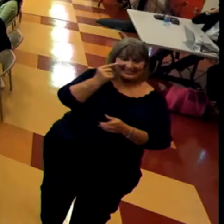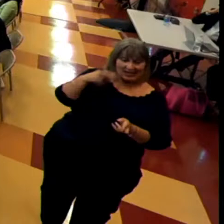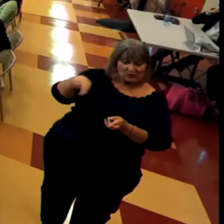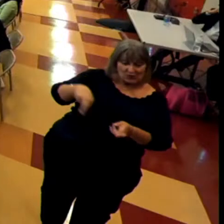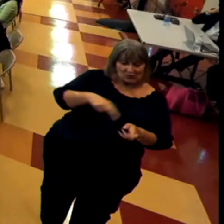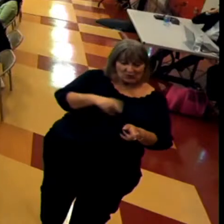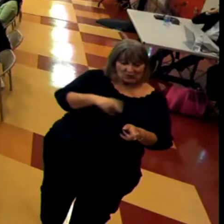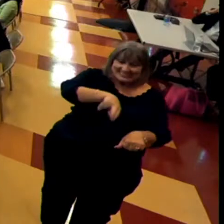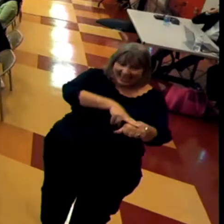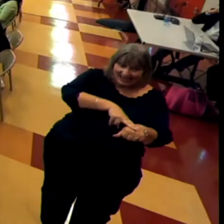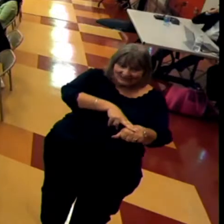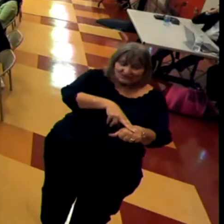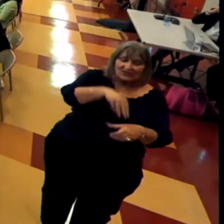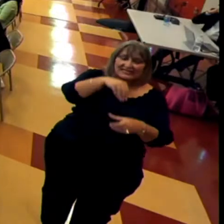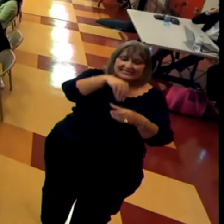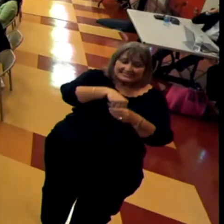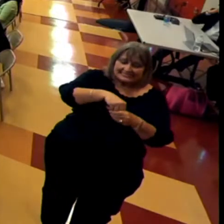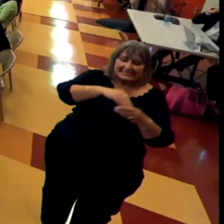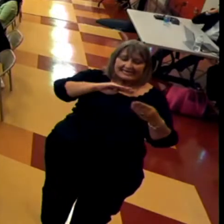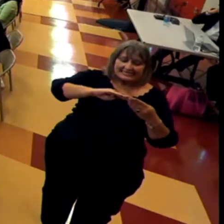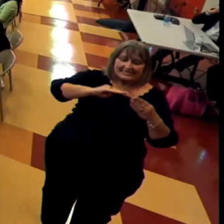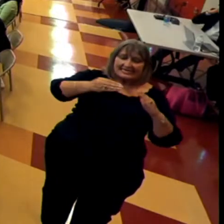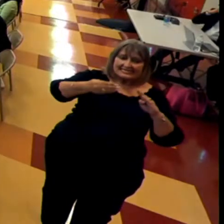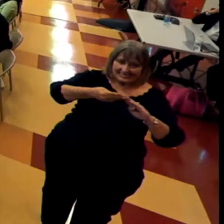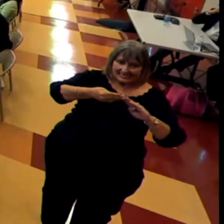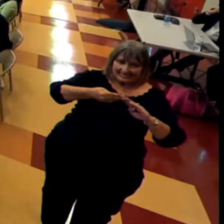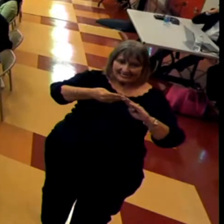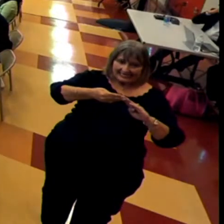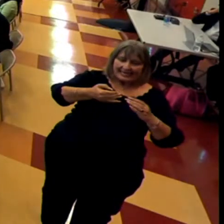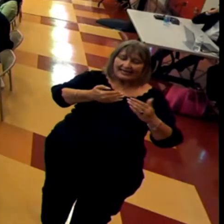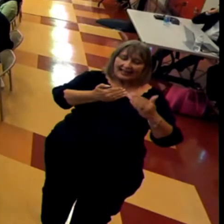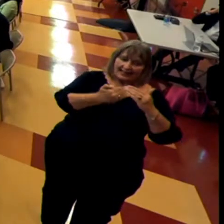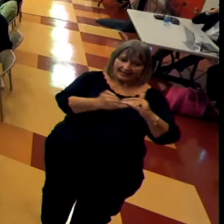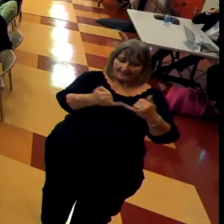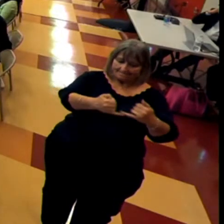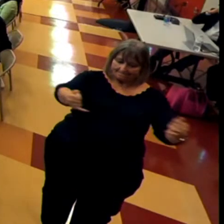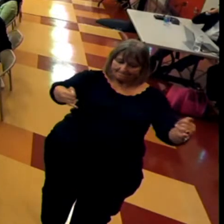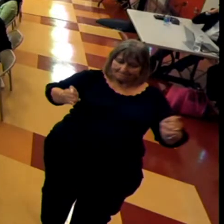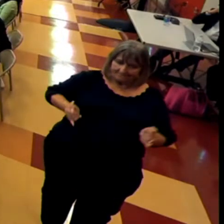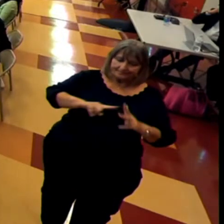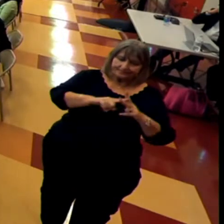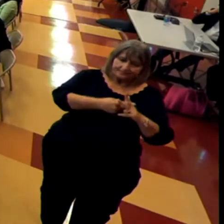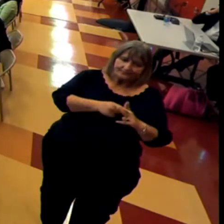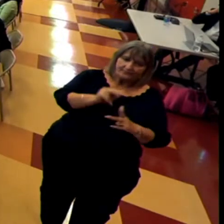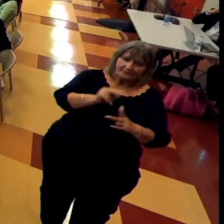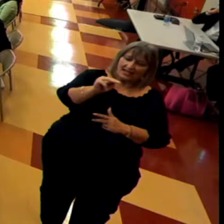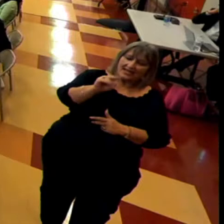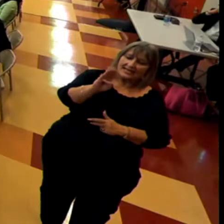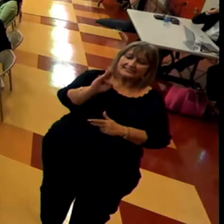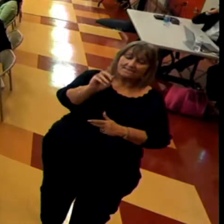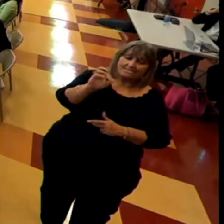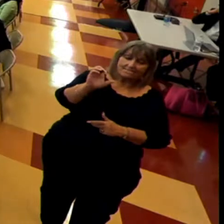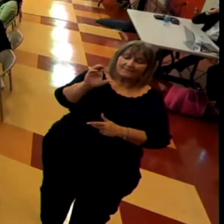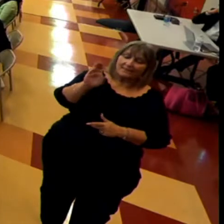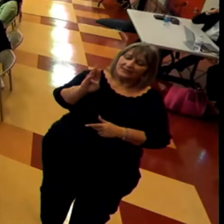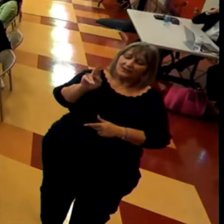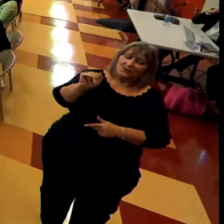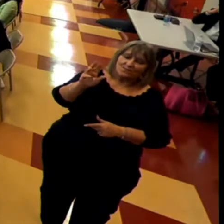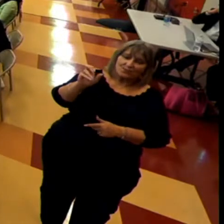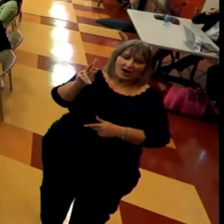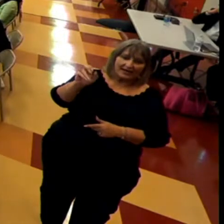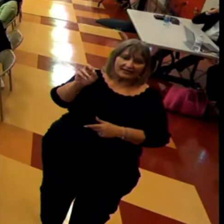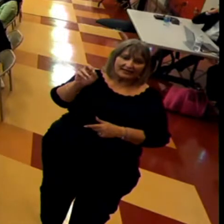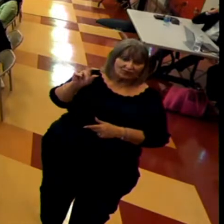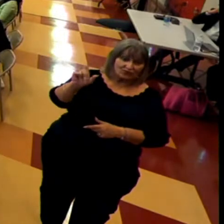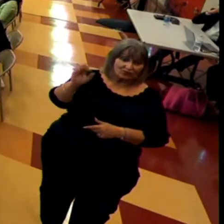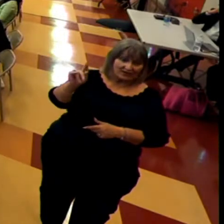is inside the city limits. Inside the city limits begins at the northern border of Brackenridge Park and ends at the